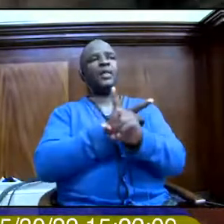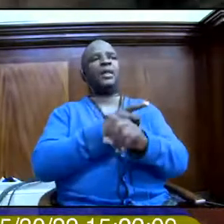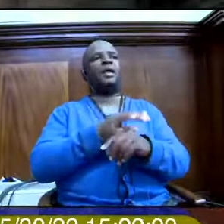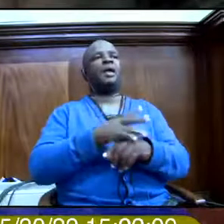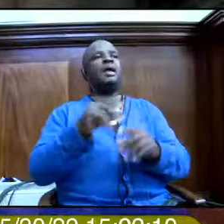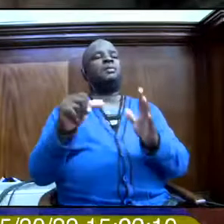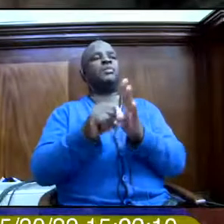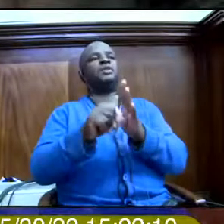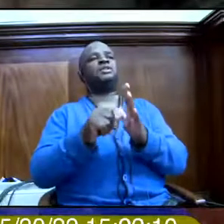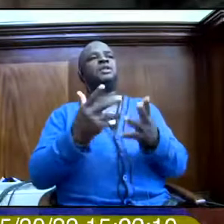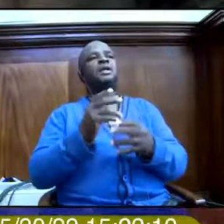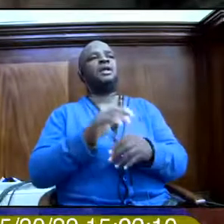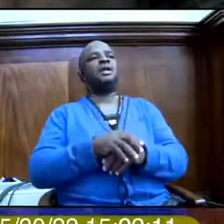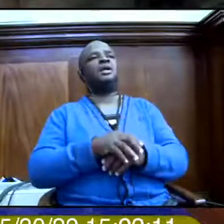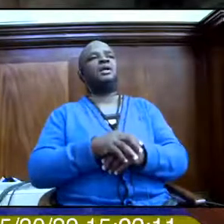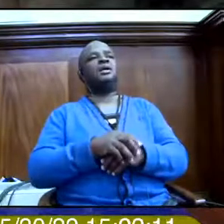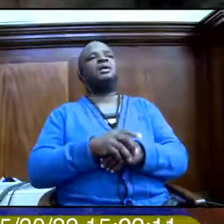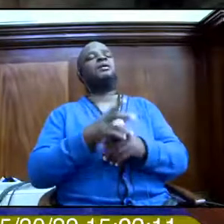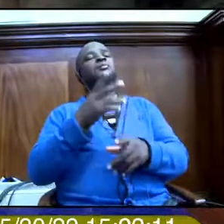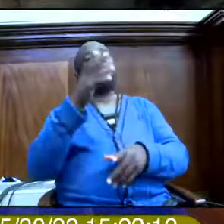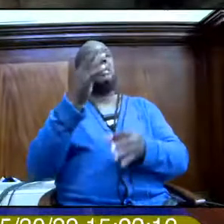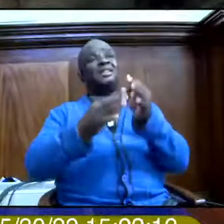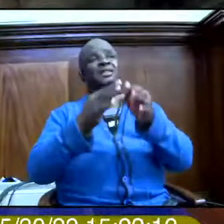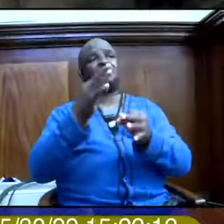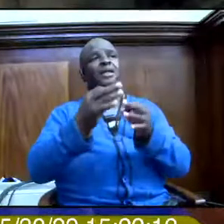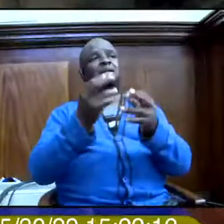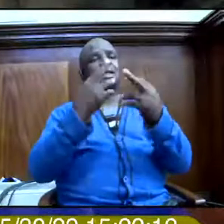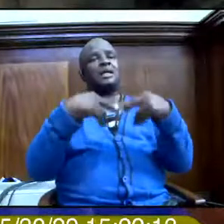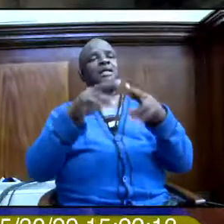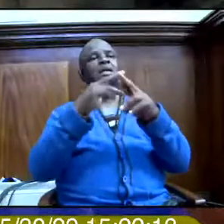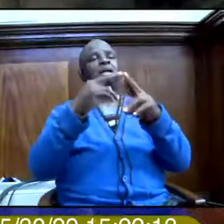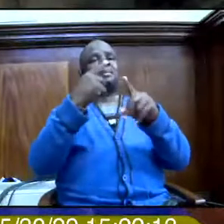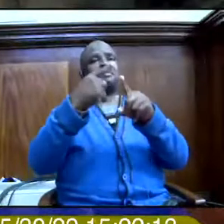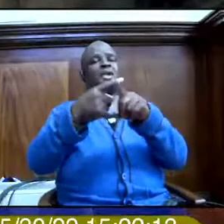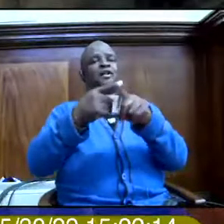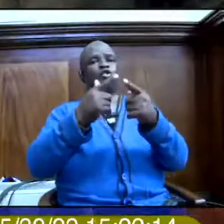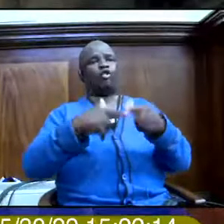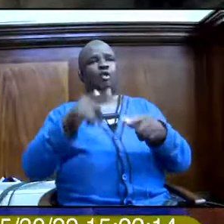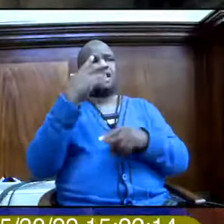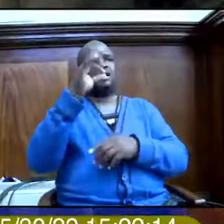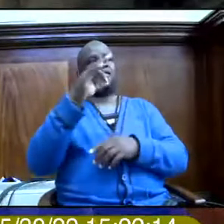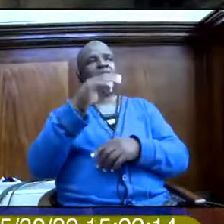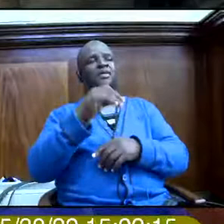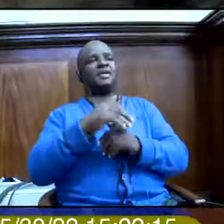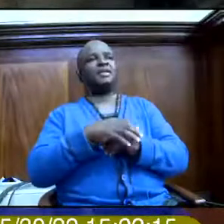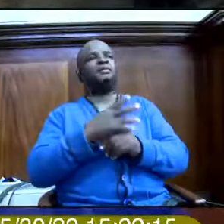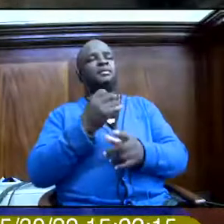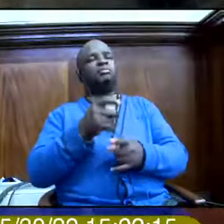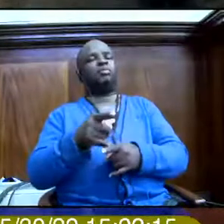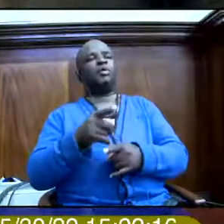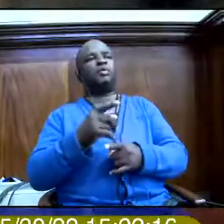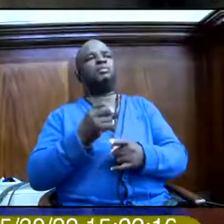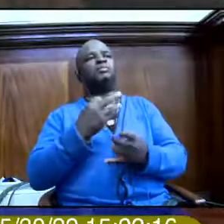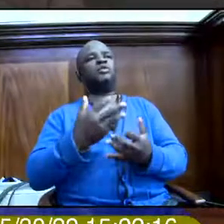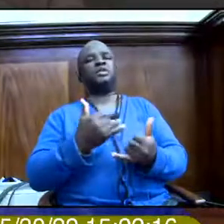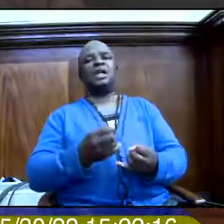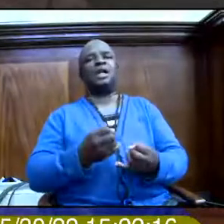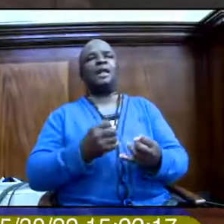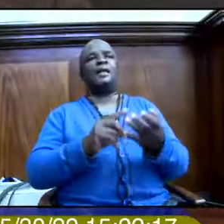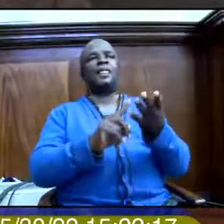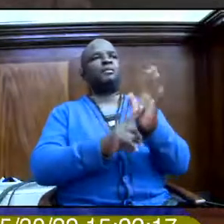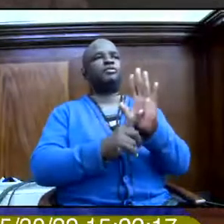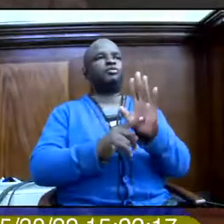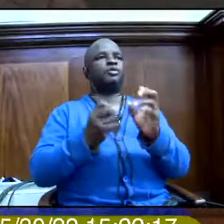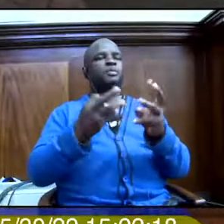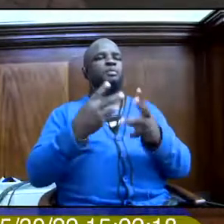is that overwhelmingly politicians at the national and local level do not positively relate to those